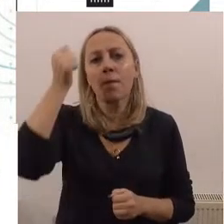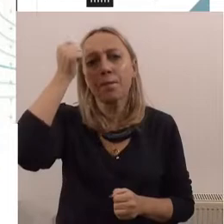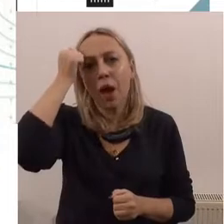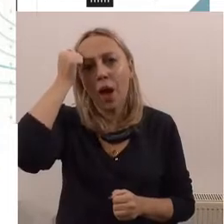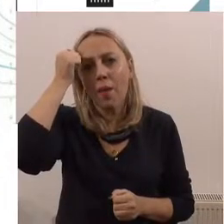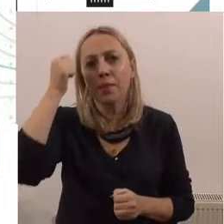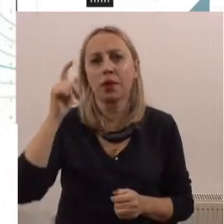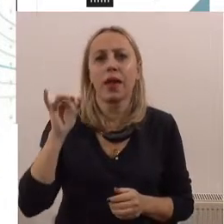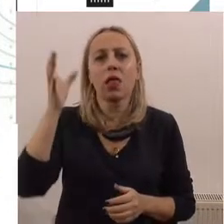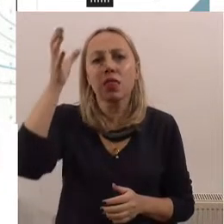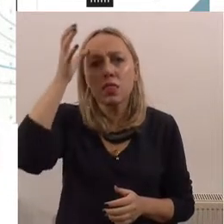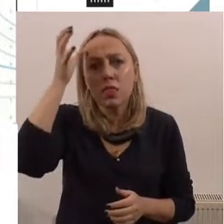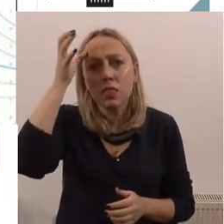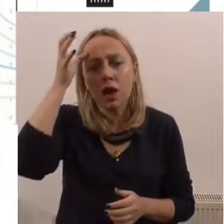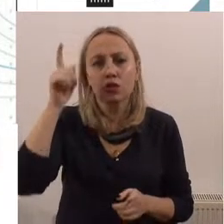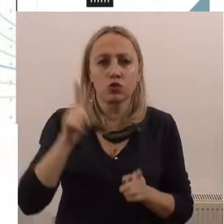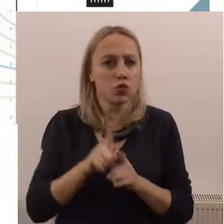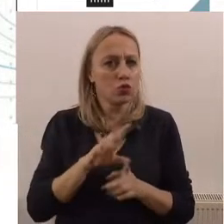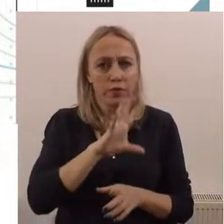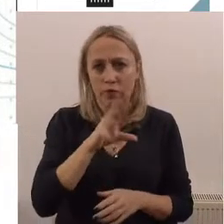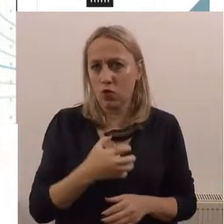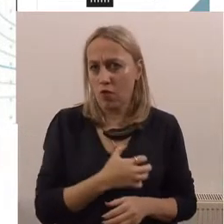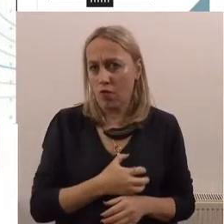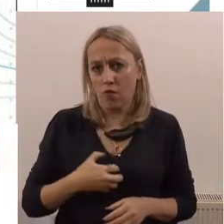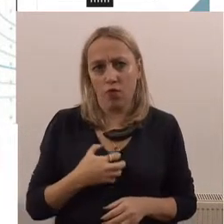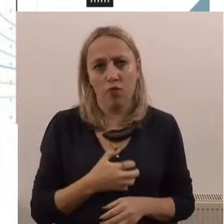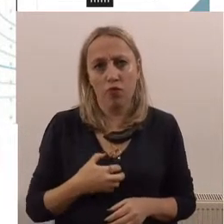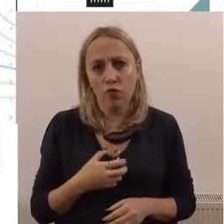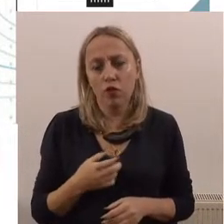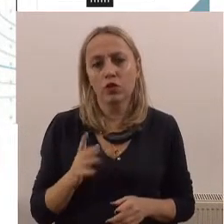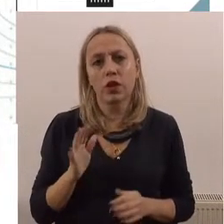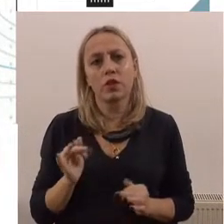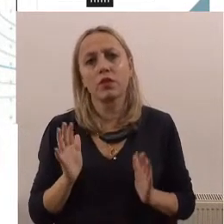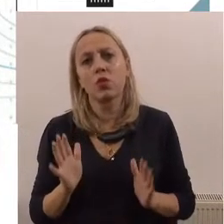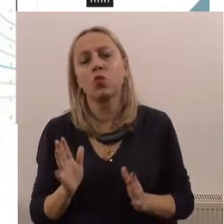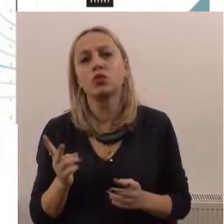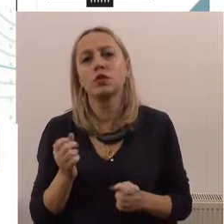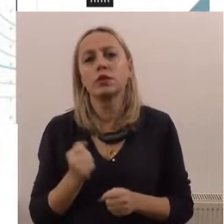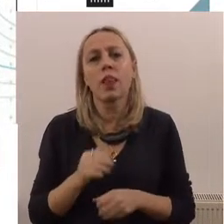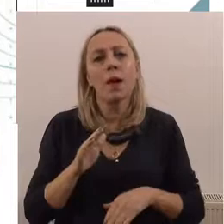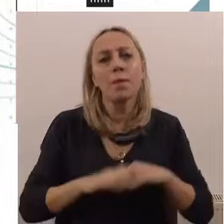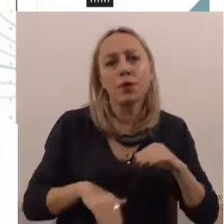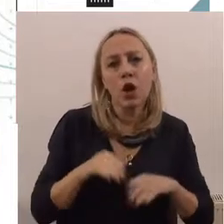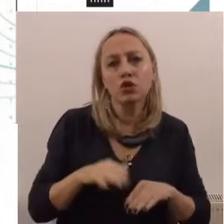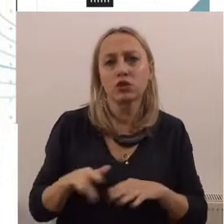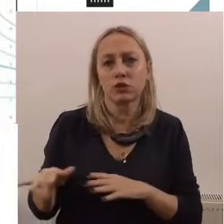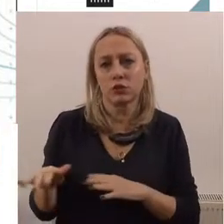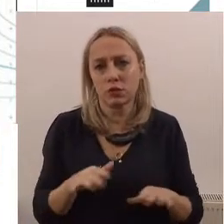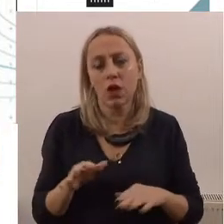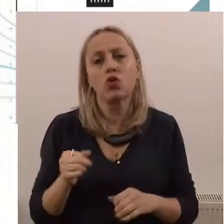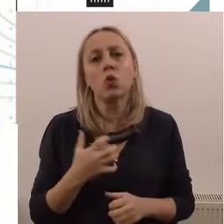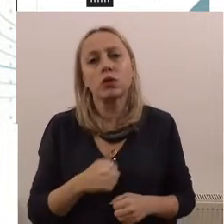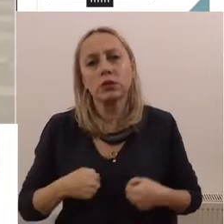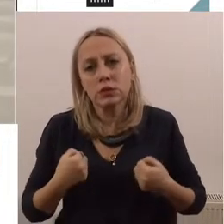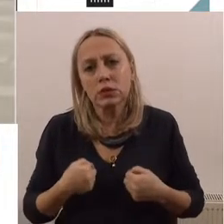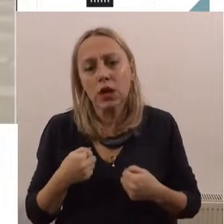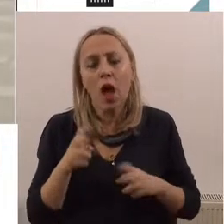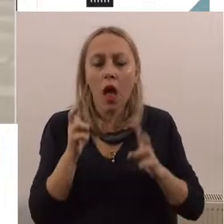We believe that the historical part, the academic approach to